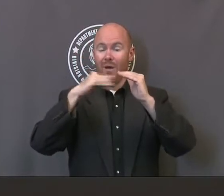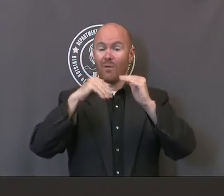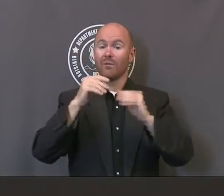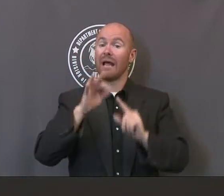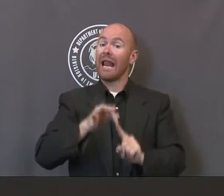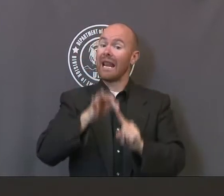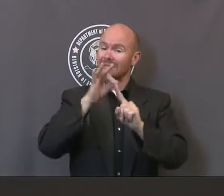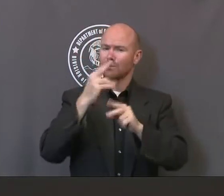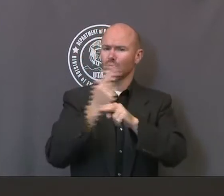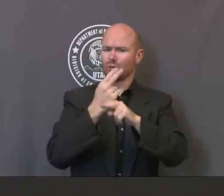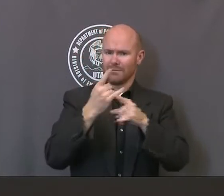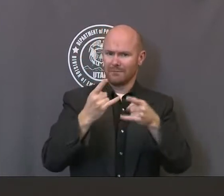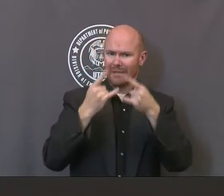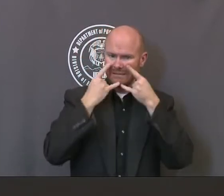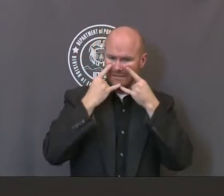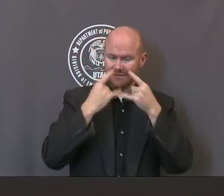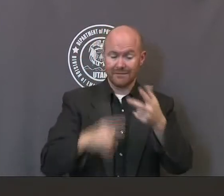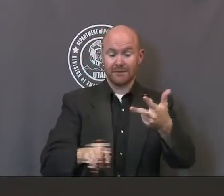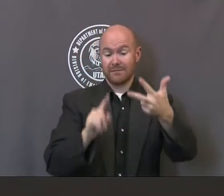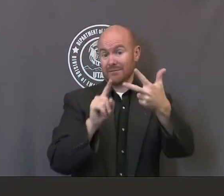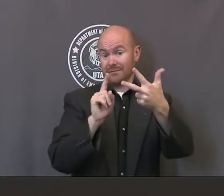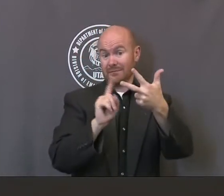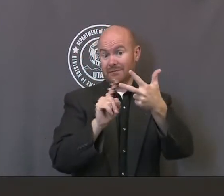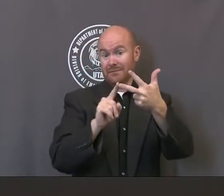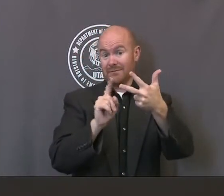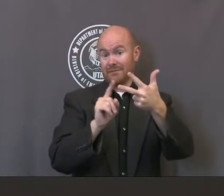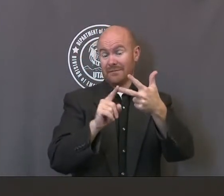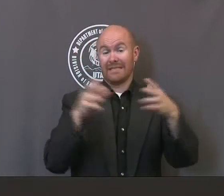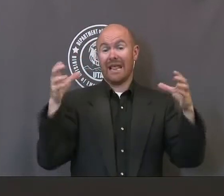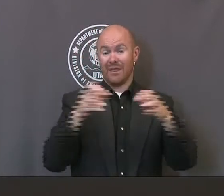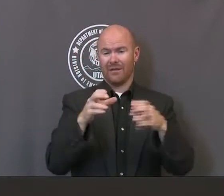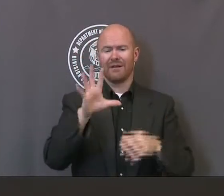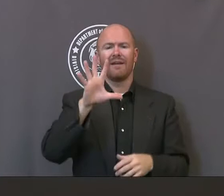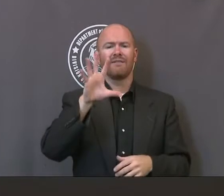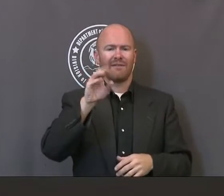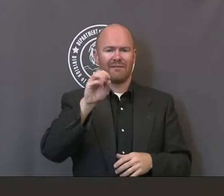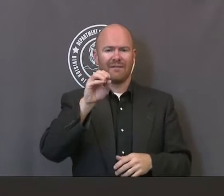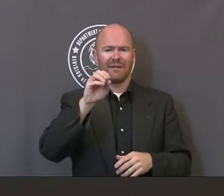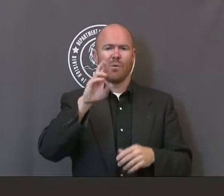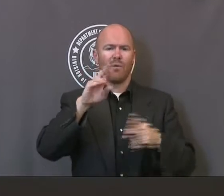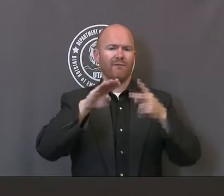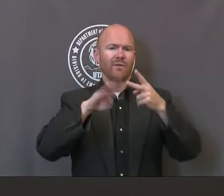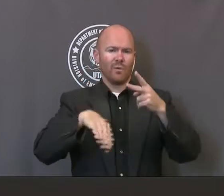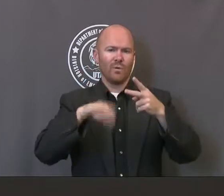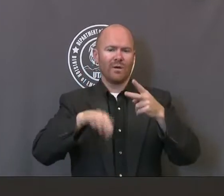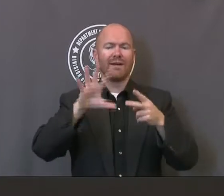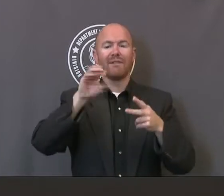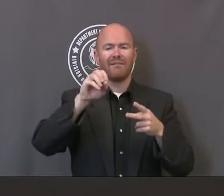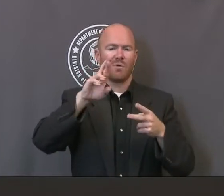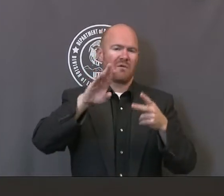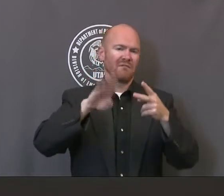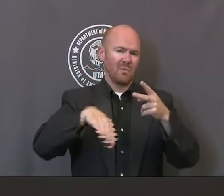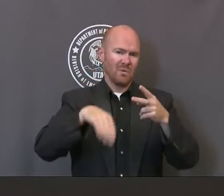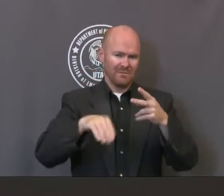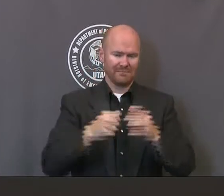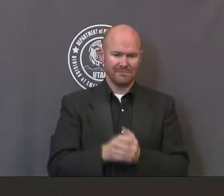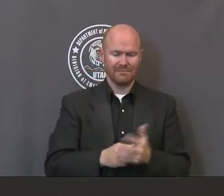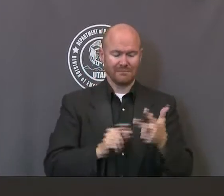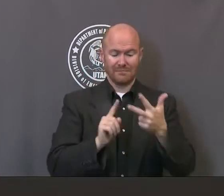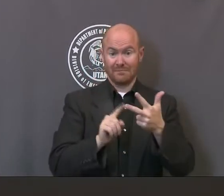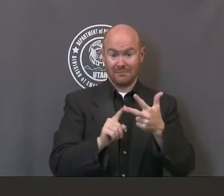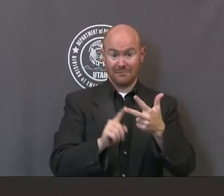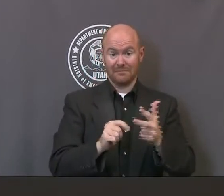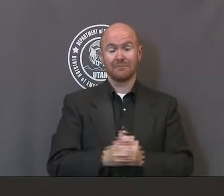And in counties designated as low transmission, these gatherings are limited to 50 or fewer, unless masks are worn. Again,